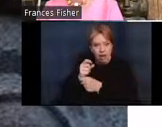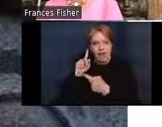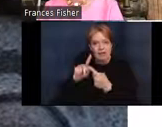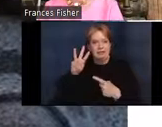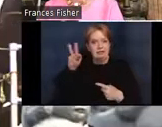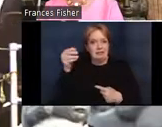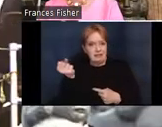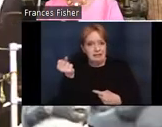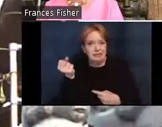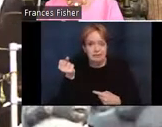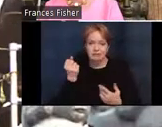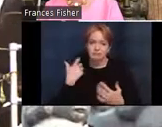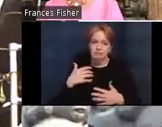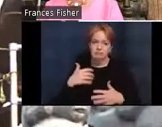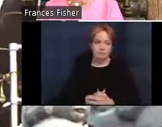please.